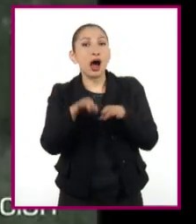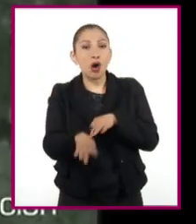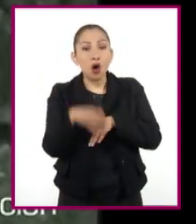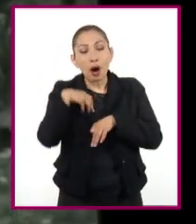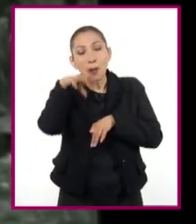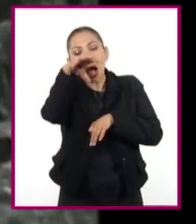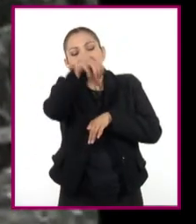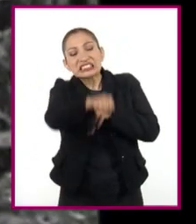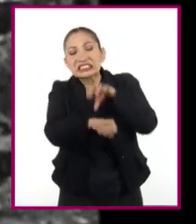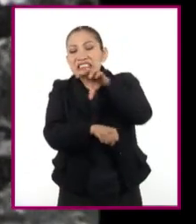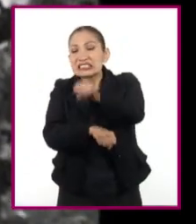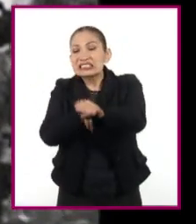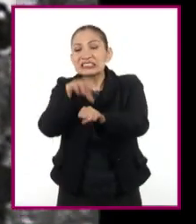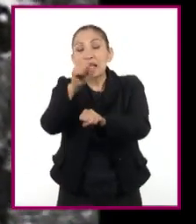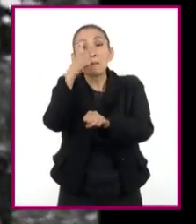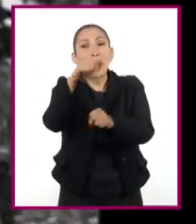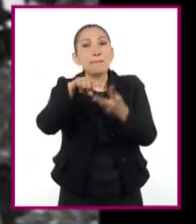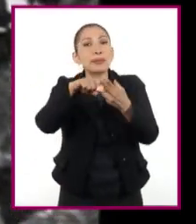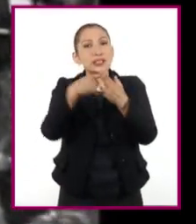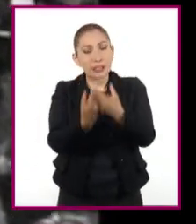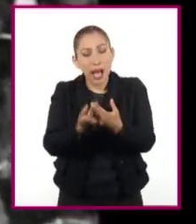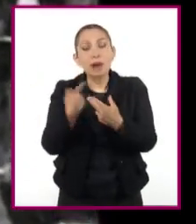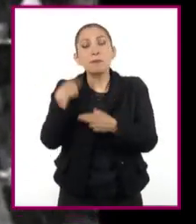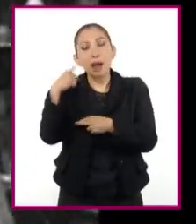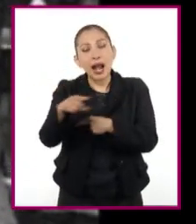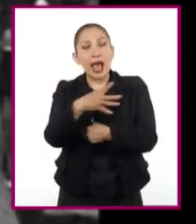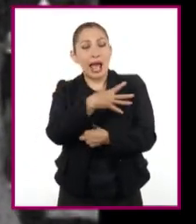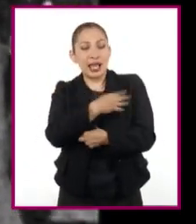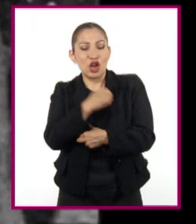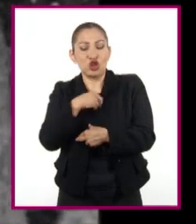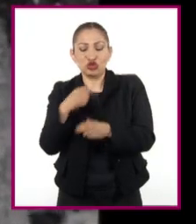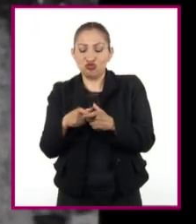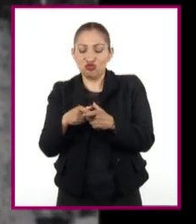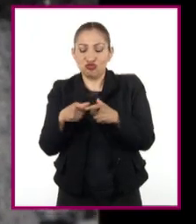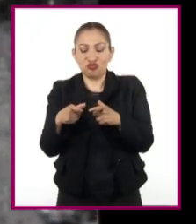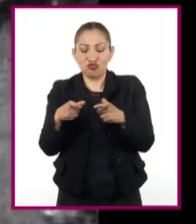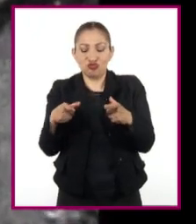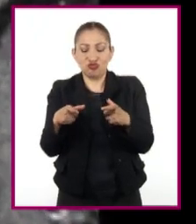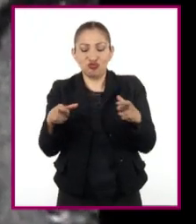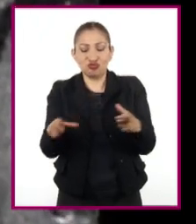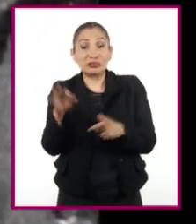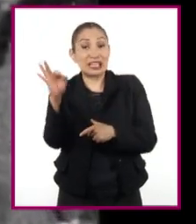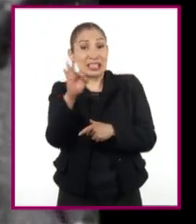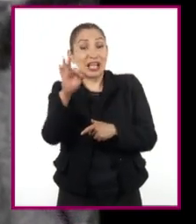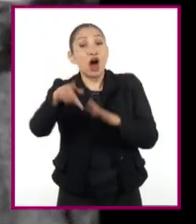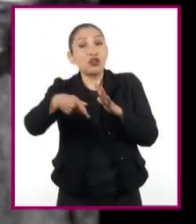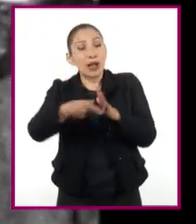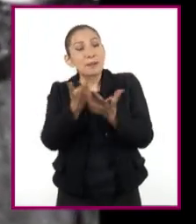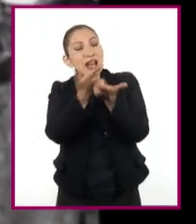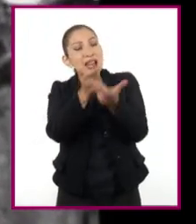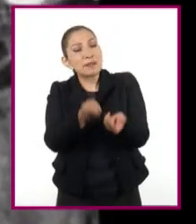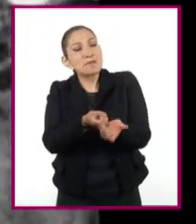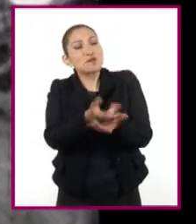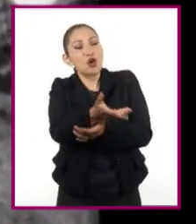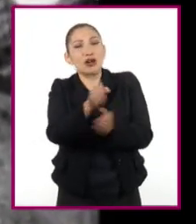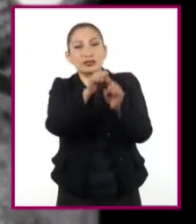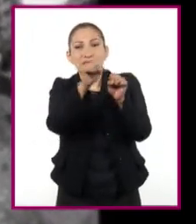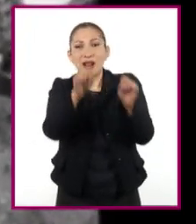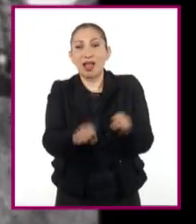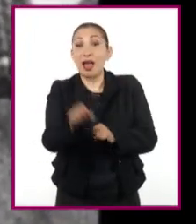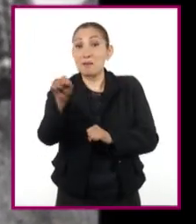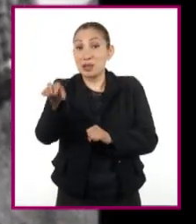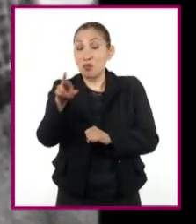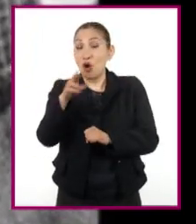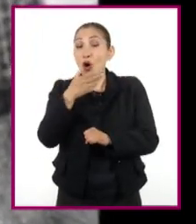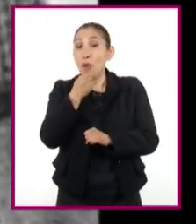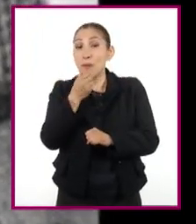era capturarlos para iniciar un programa de reproducción en cautiverio y su posible reintroducción a la sierra.